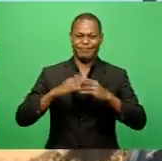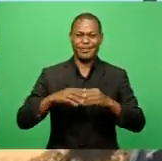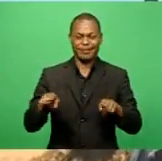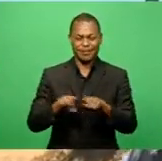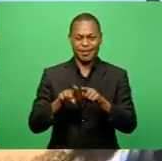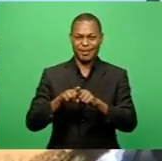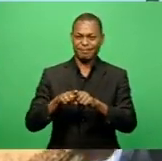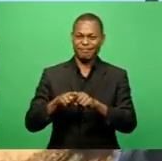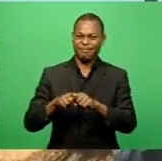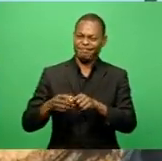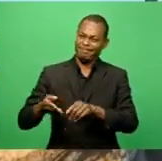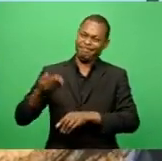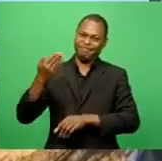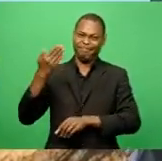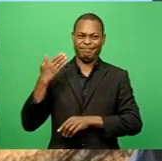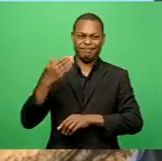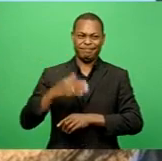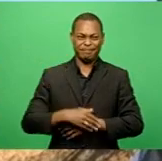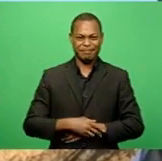and start clearing